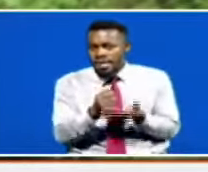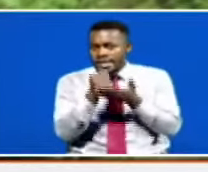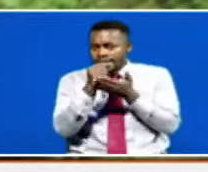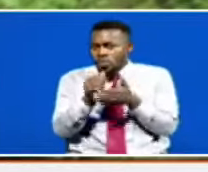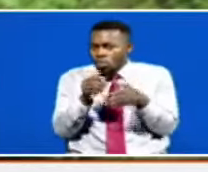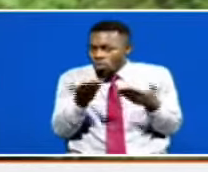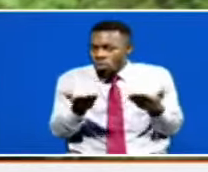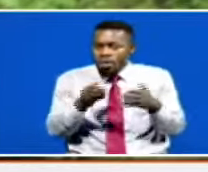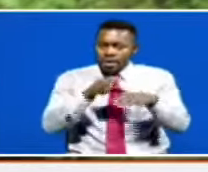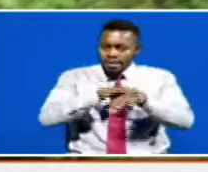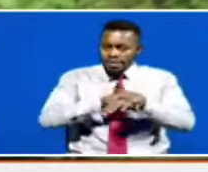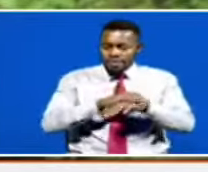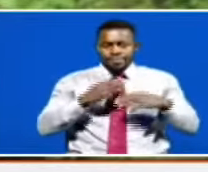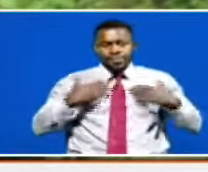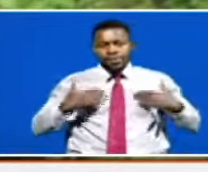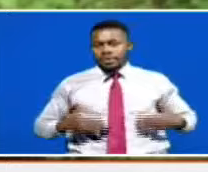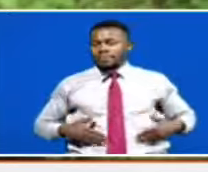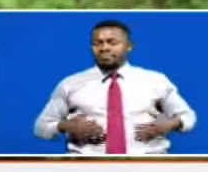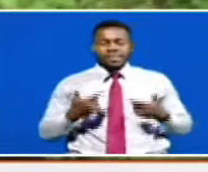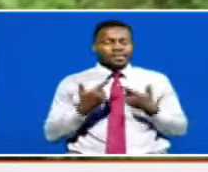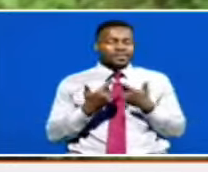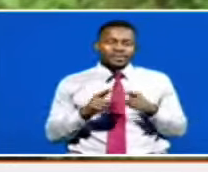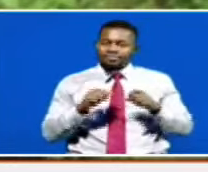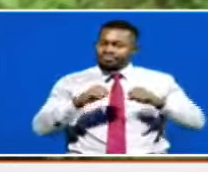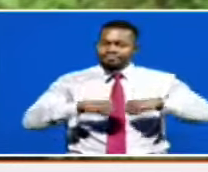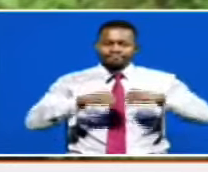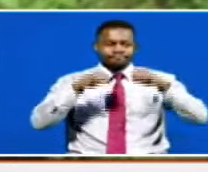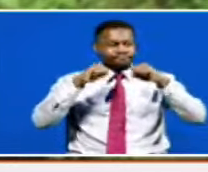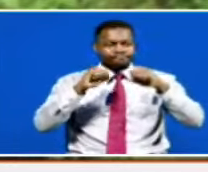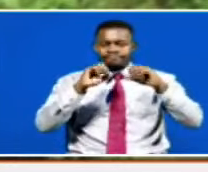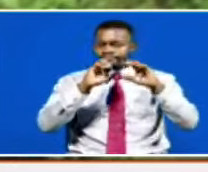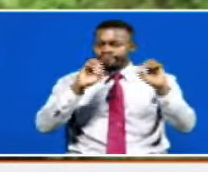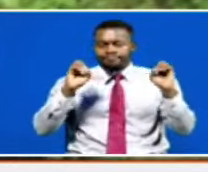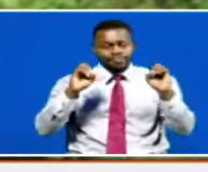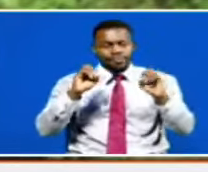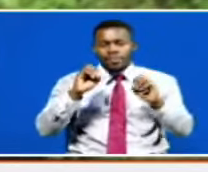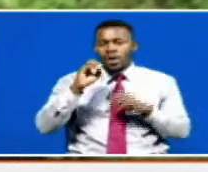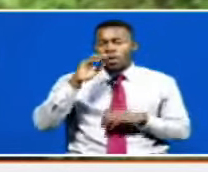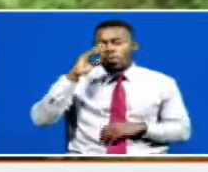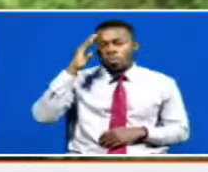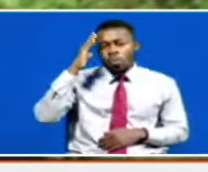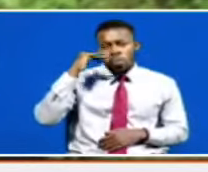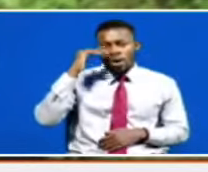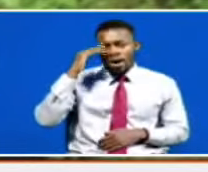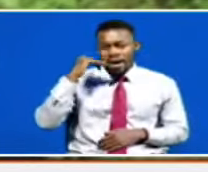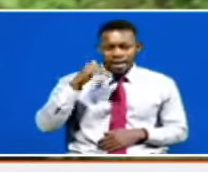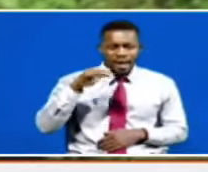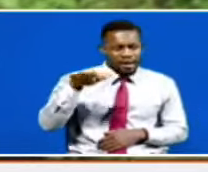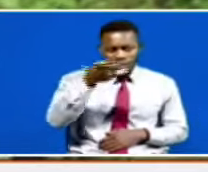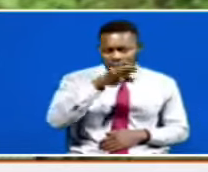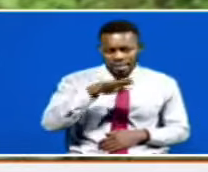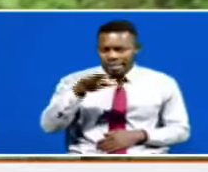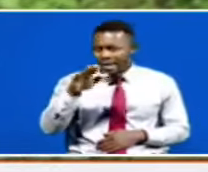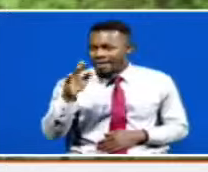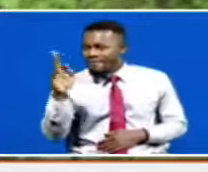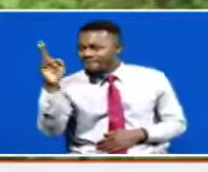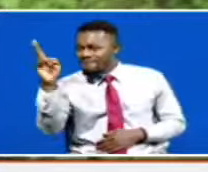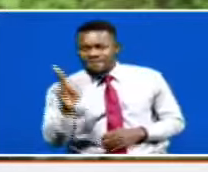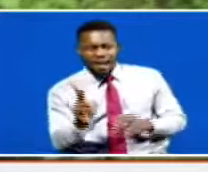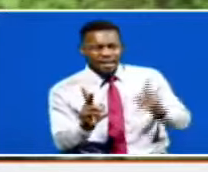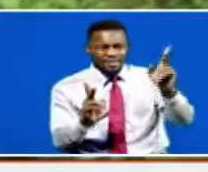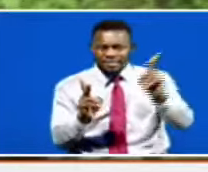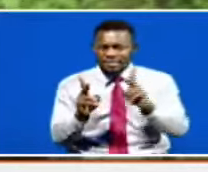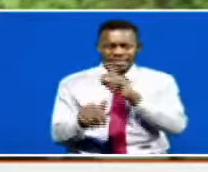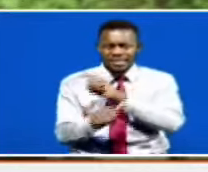mpata, lakini inaonekana sisi hatuwezi sababu mahara tuko ni mahara